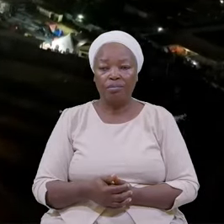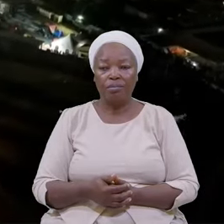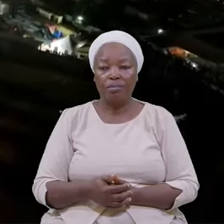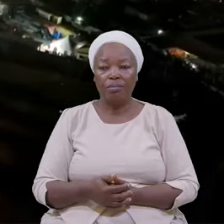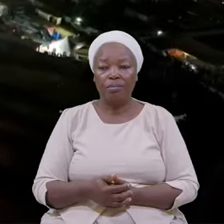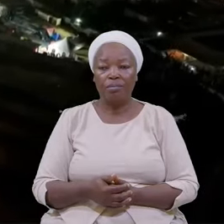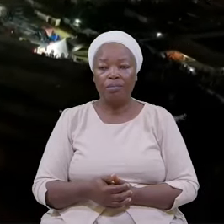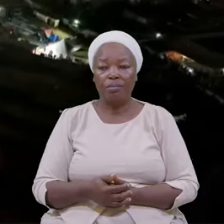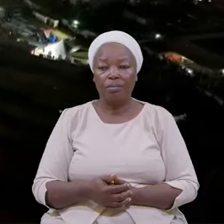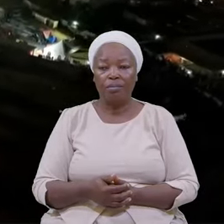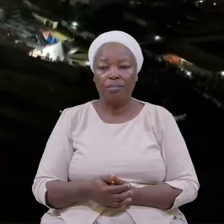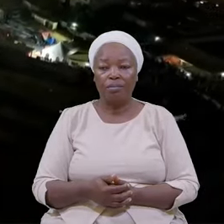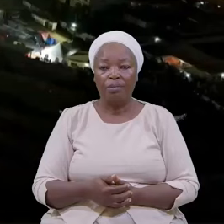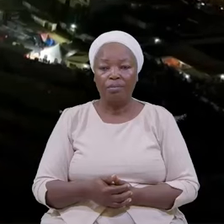dommages.